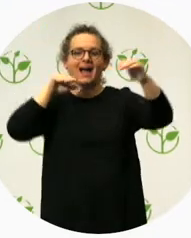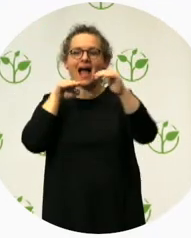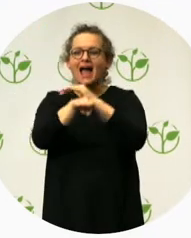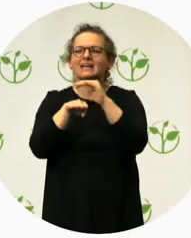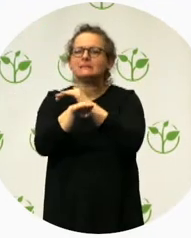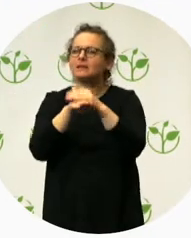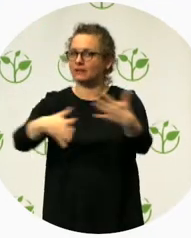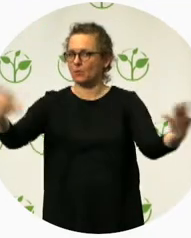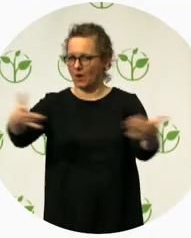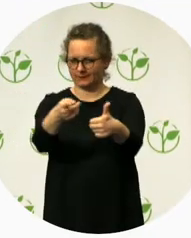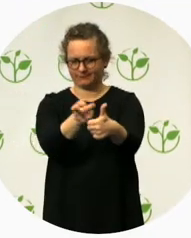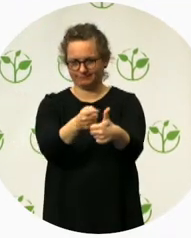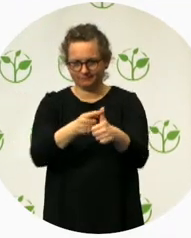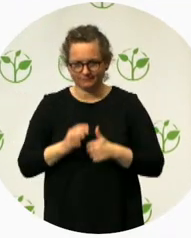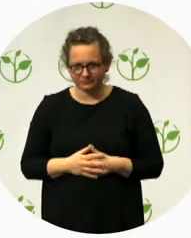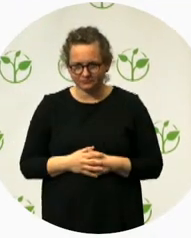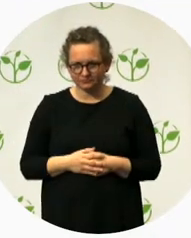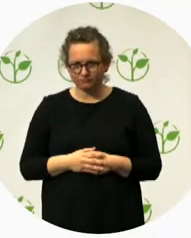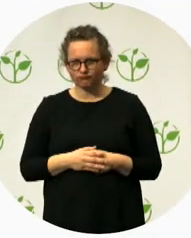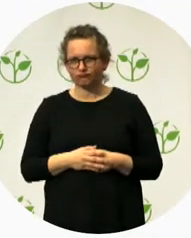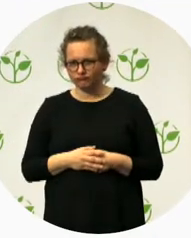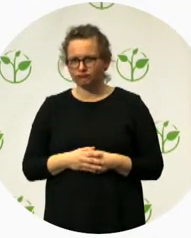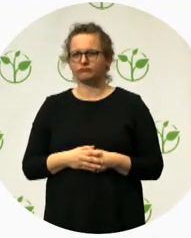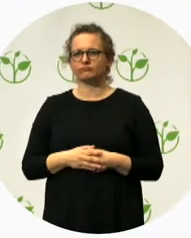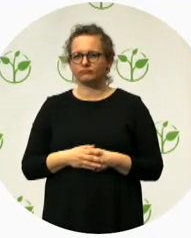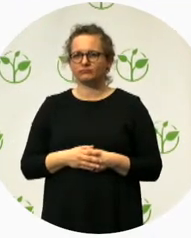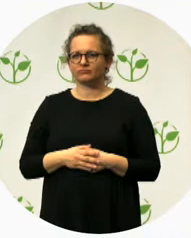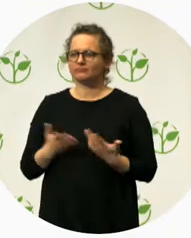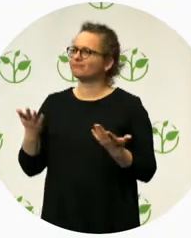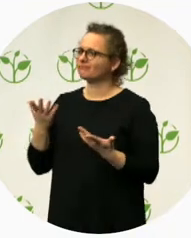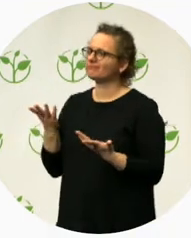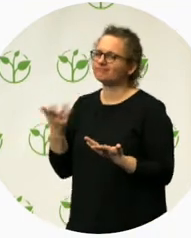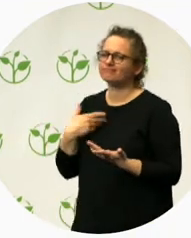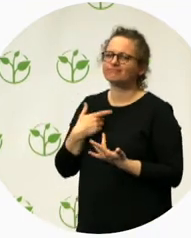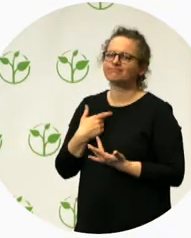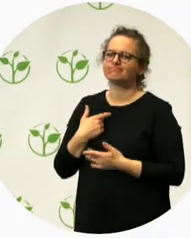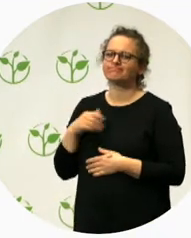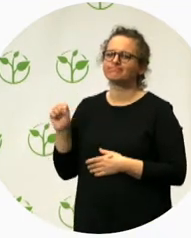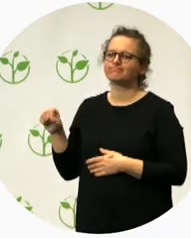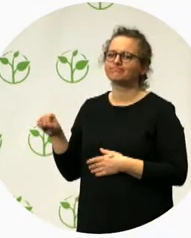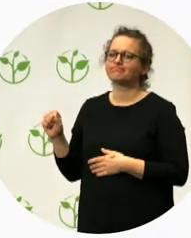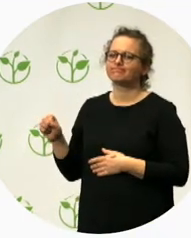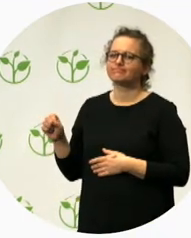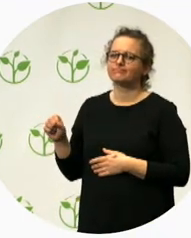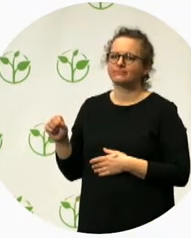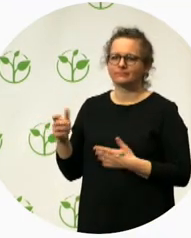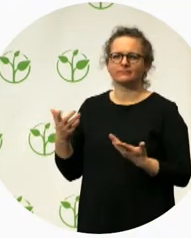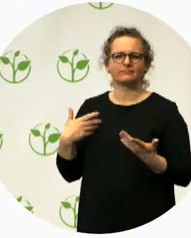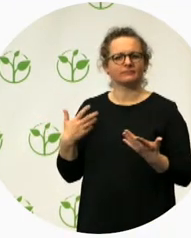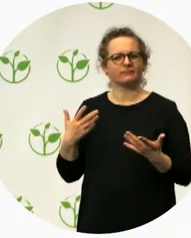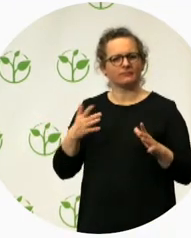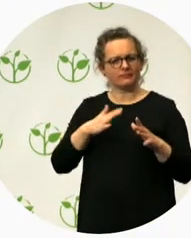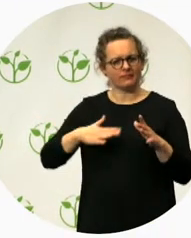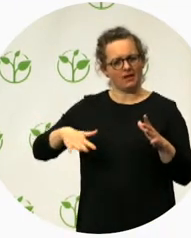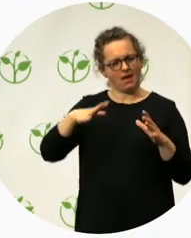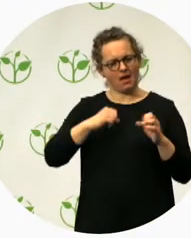us? Well, we did a counting, and we came up to 23 accessibility measures that we